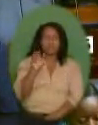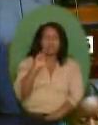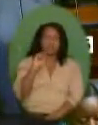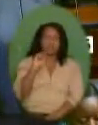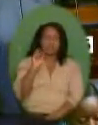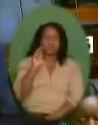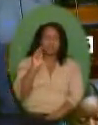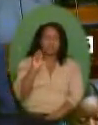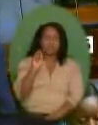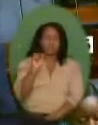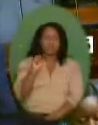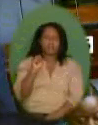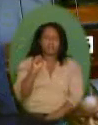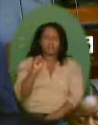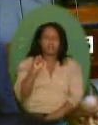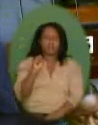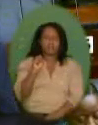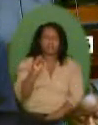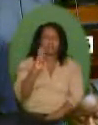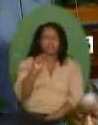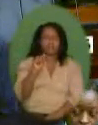That just happened to be prime real estate.